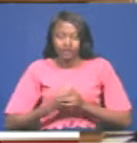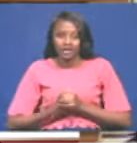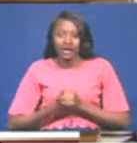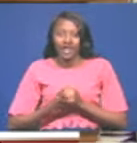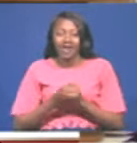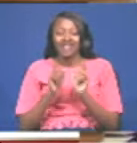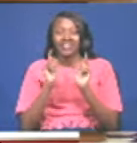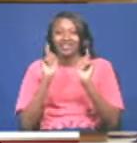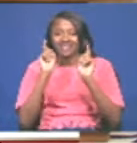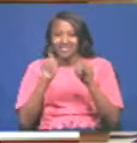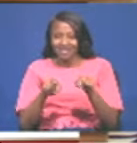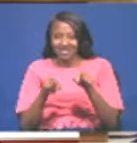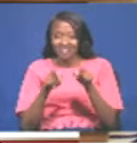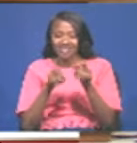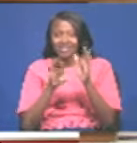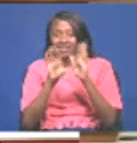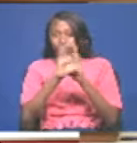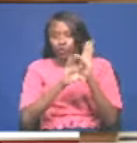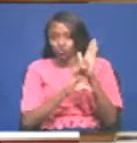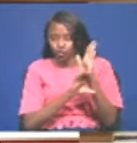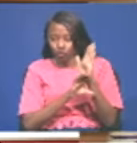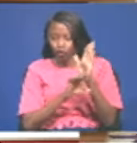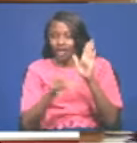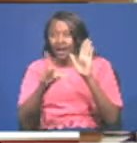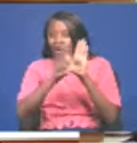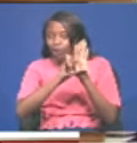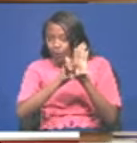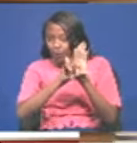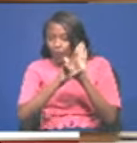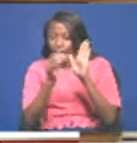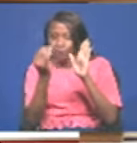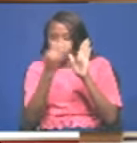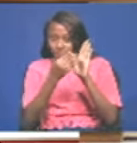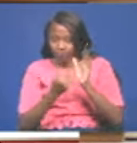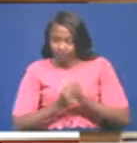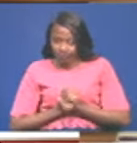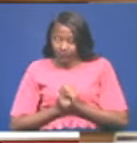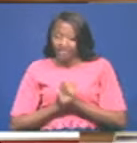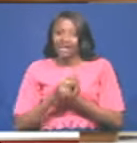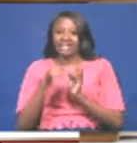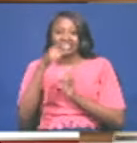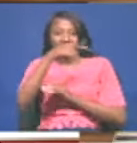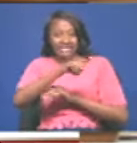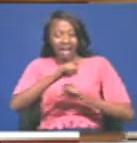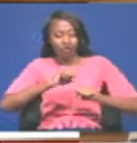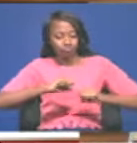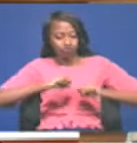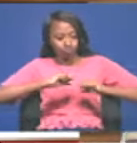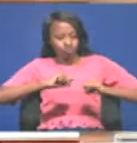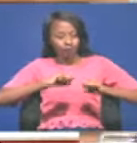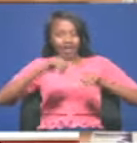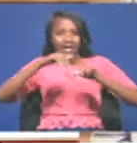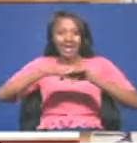allowed by the Constitution and law. He will chair cabinet committees.